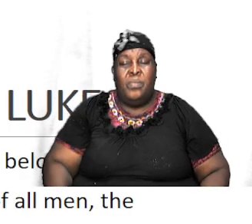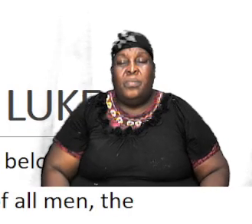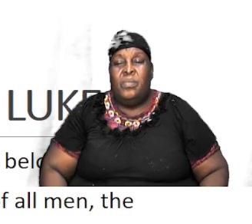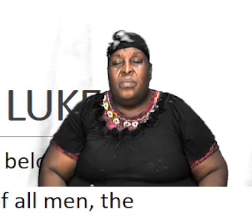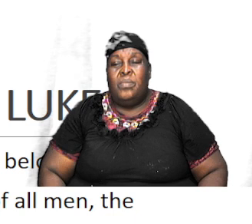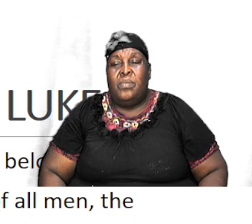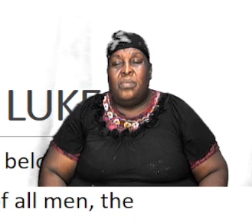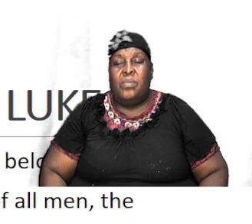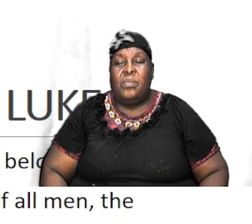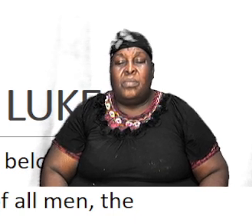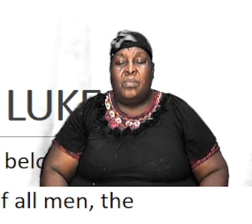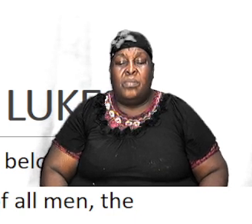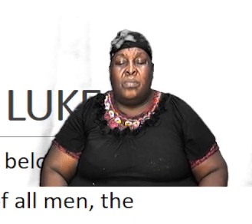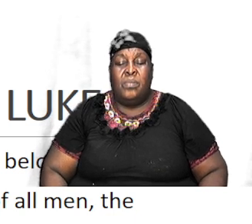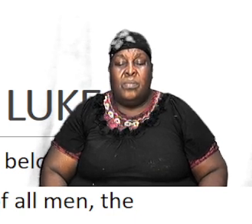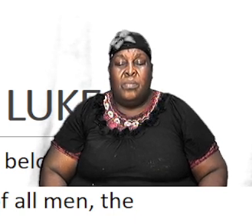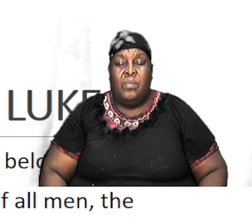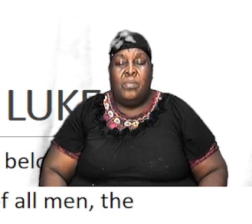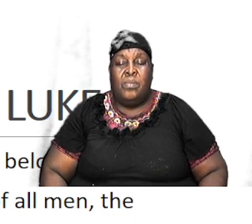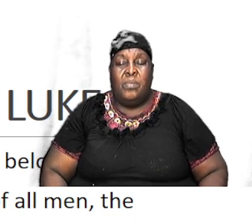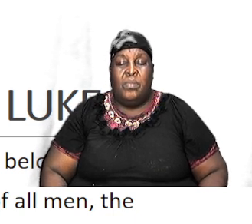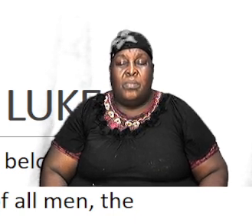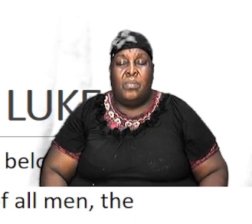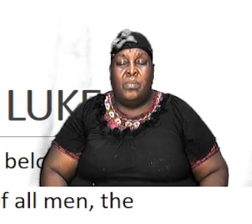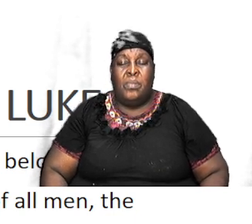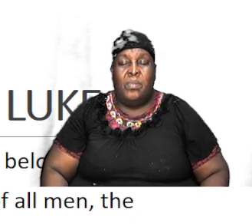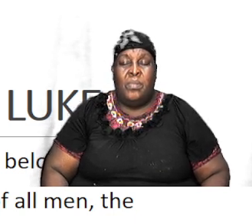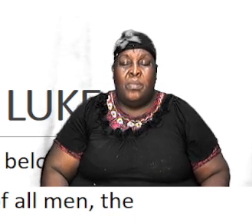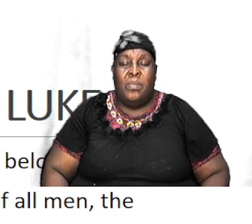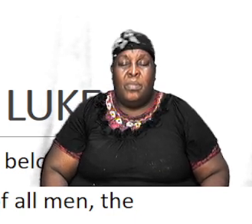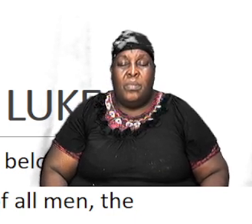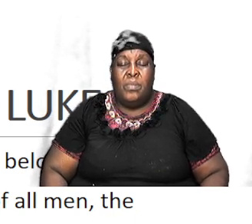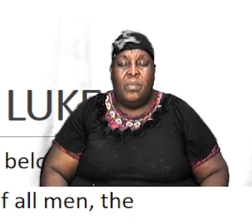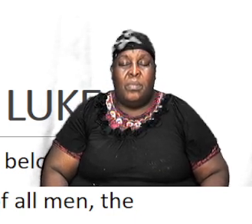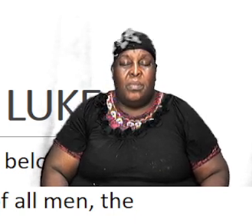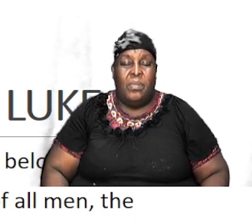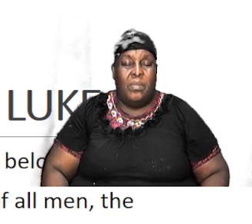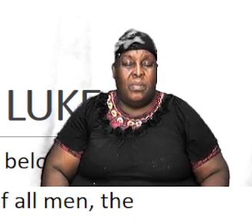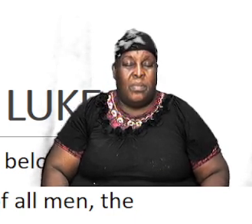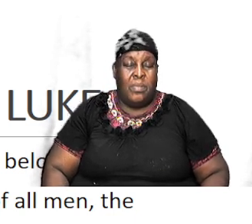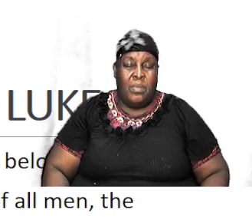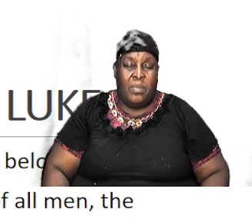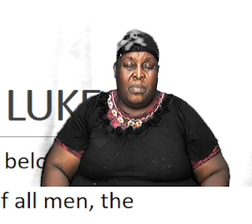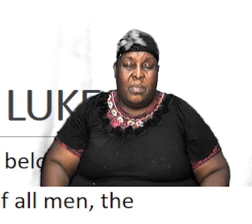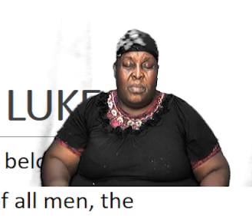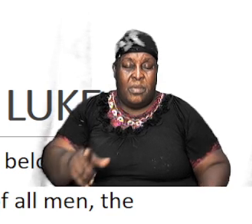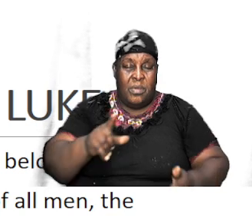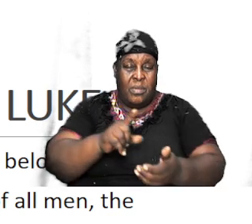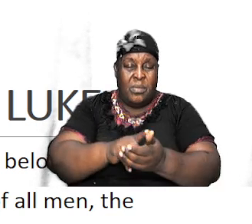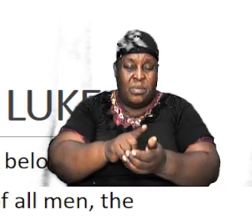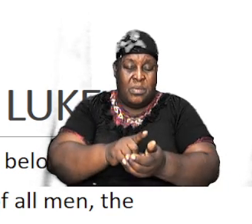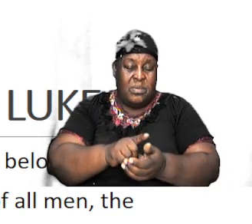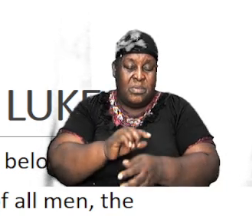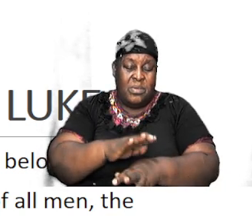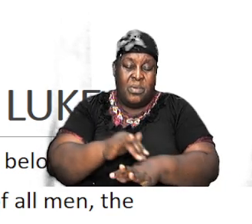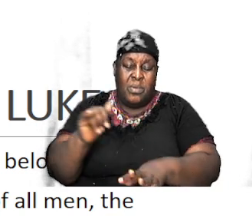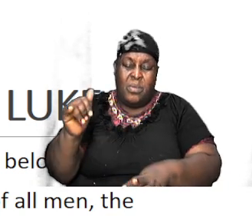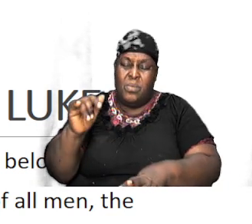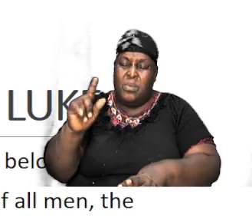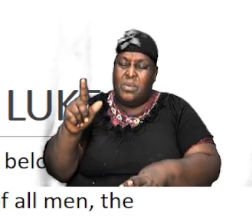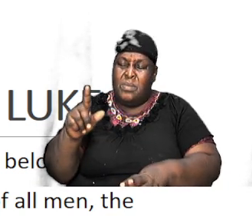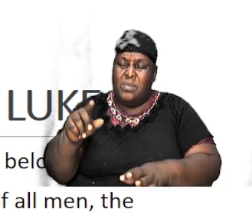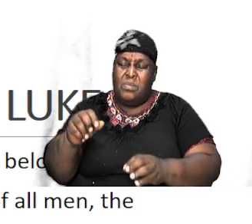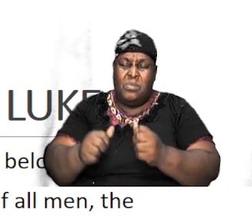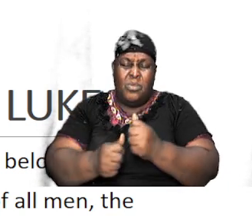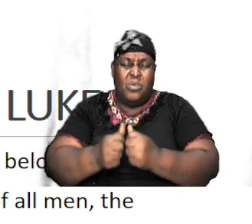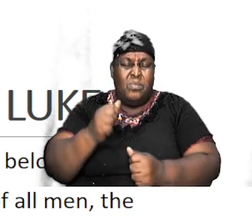So the gospel according to Luke. So Luke's gospel was called one of the most